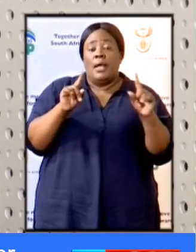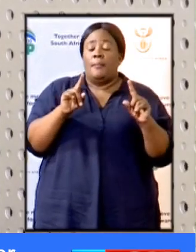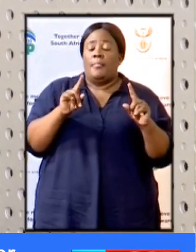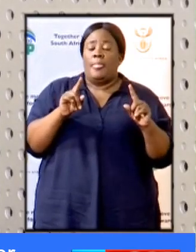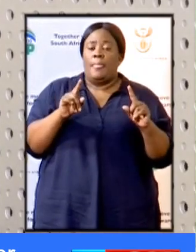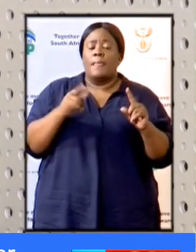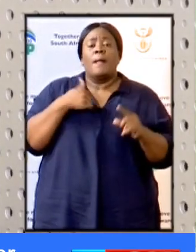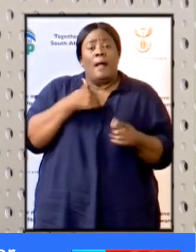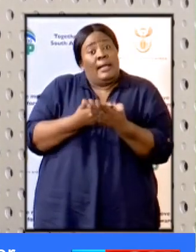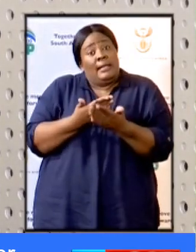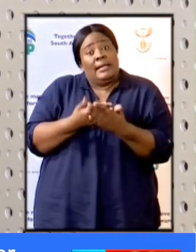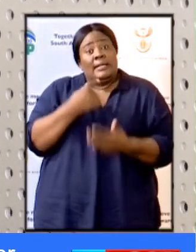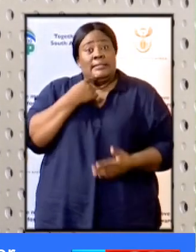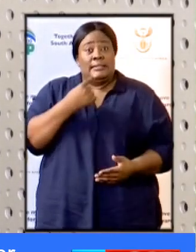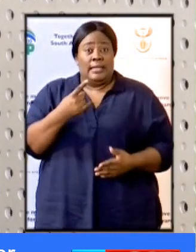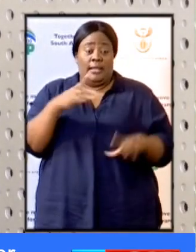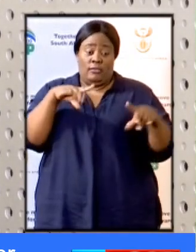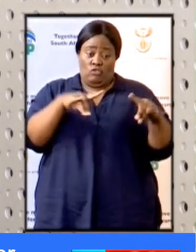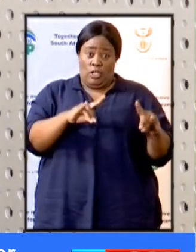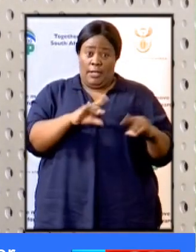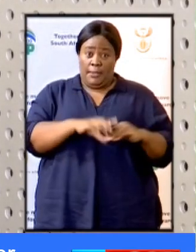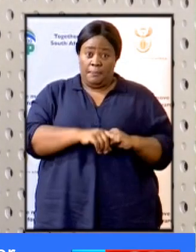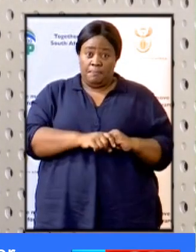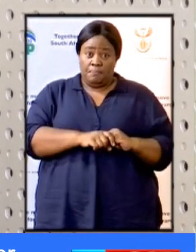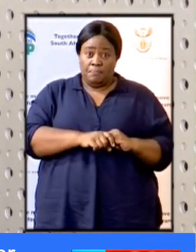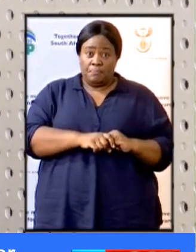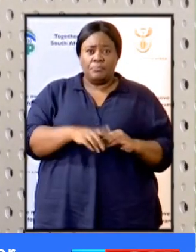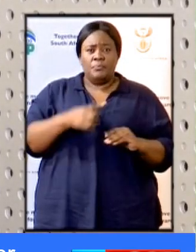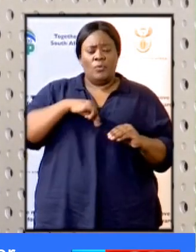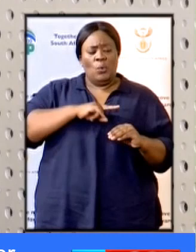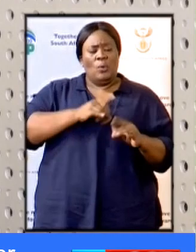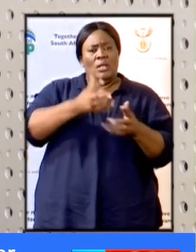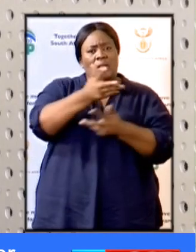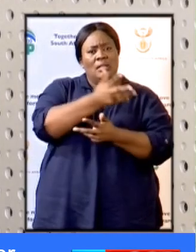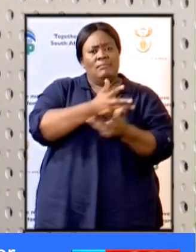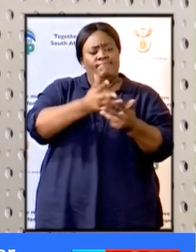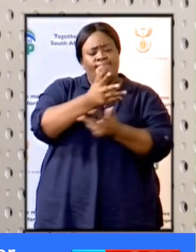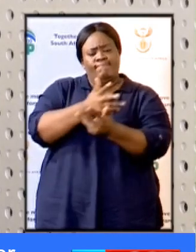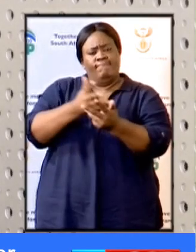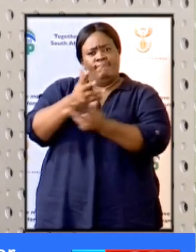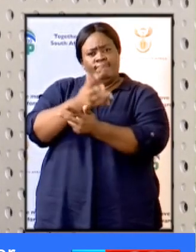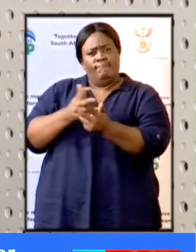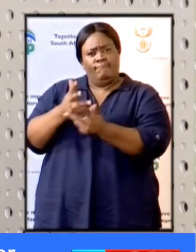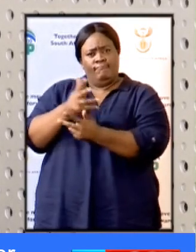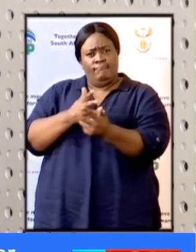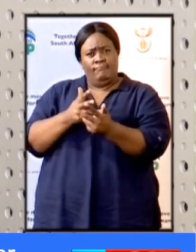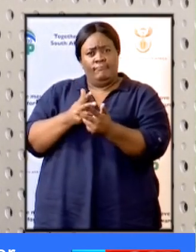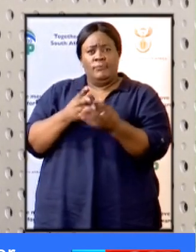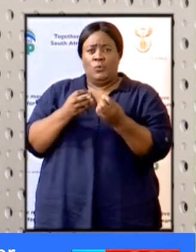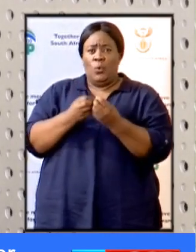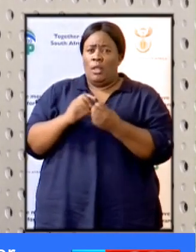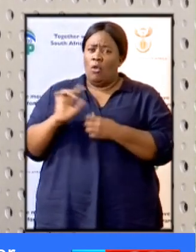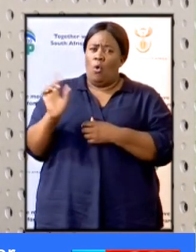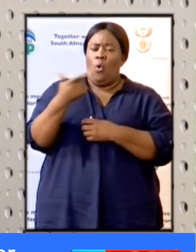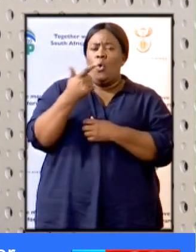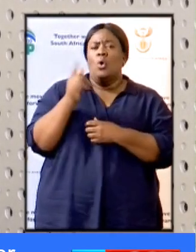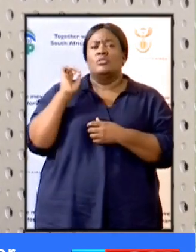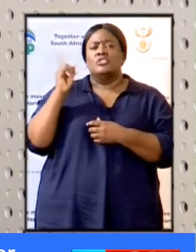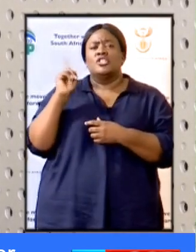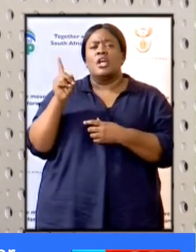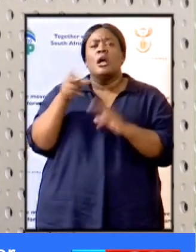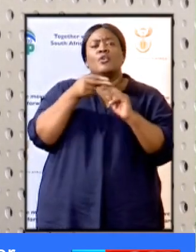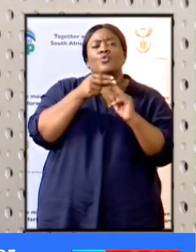Chair, that we had consultations, very fruitful consultations with all teacher unions in the